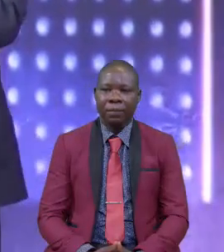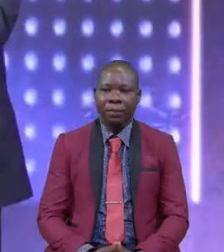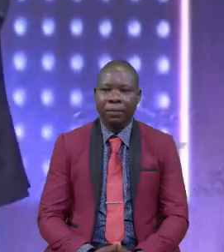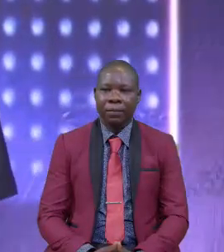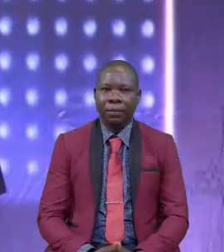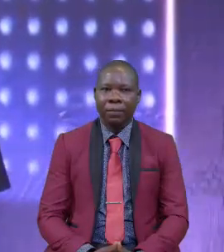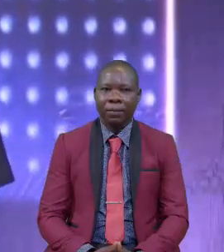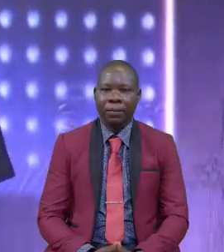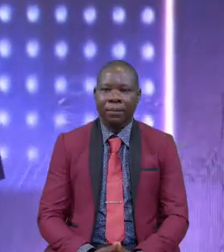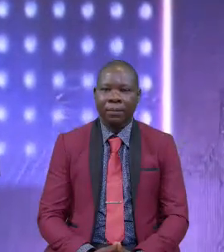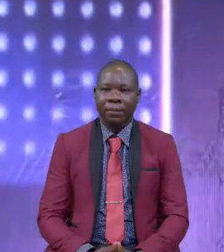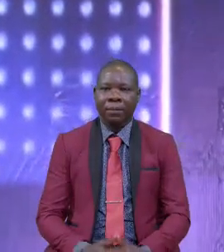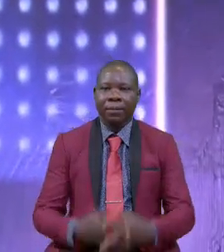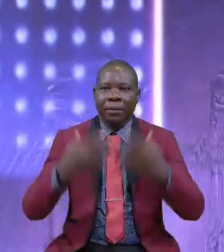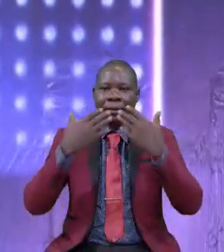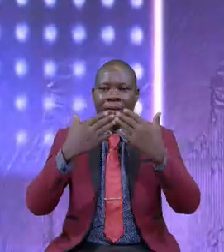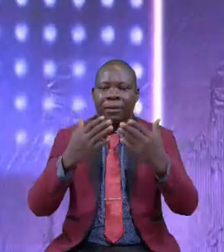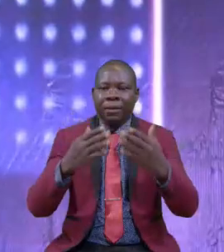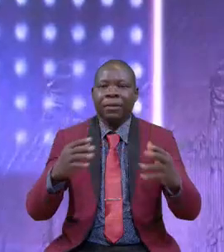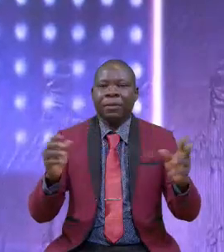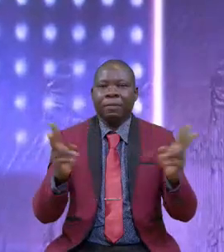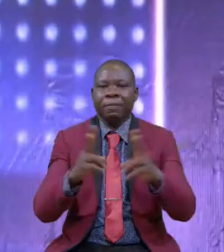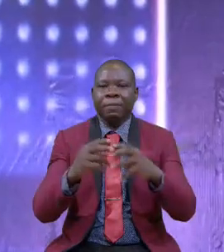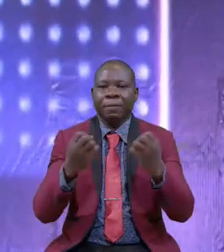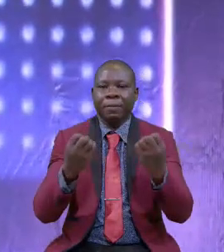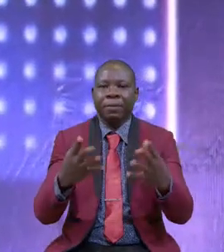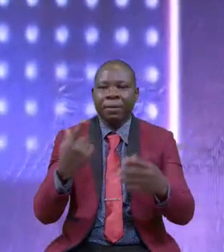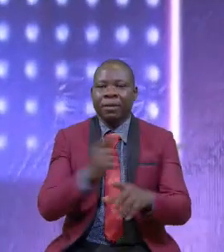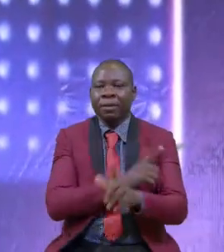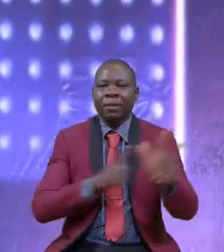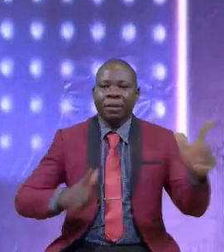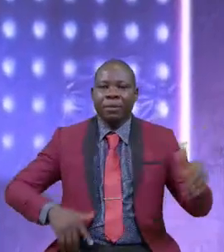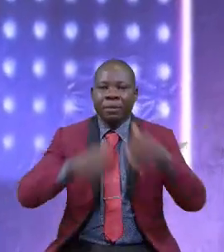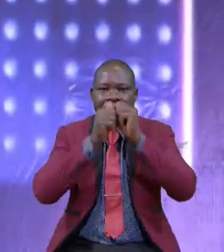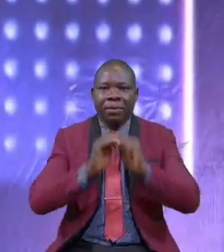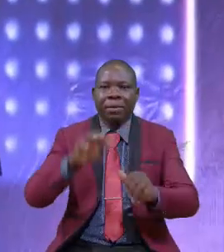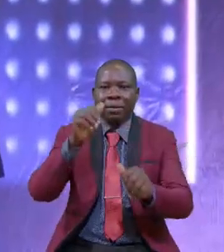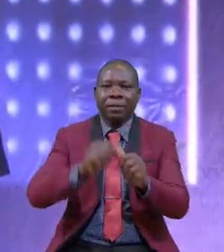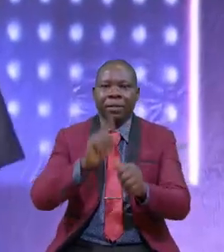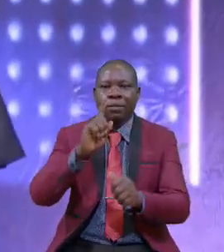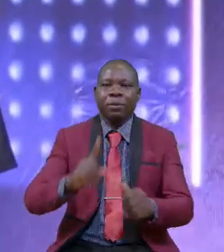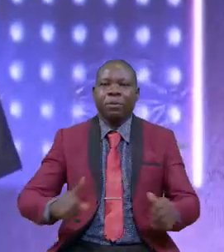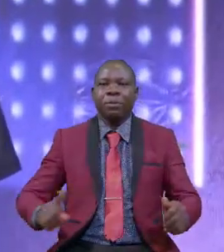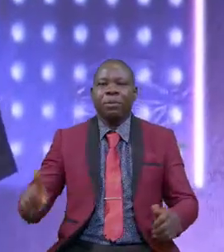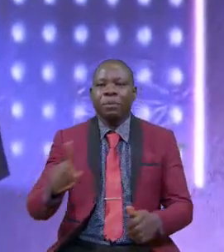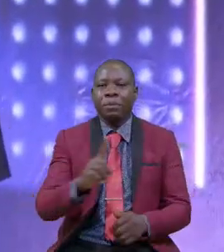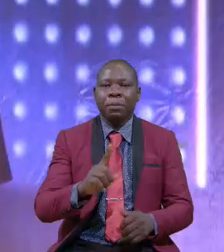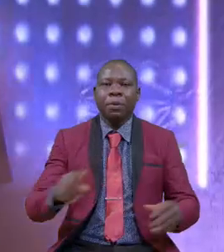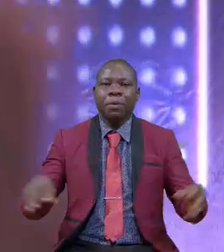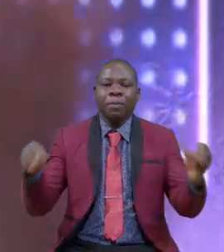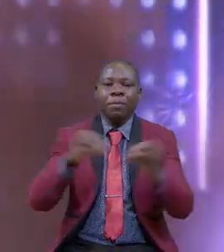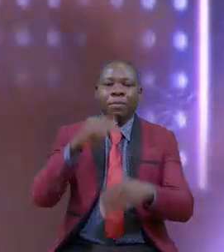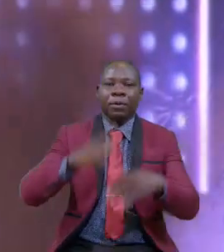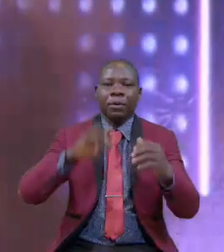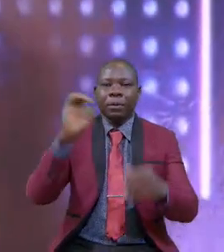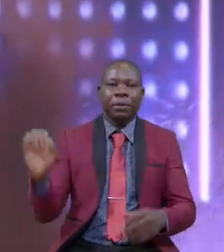Thank you very much. The Lord bless everyone more than ever before in Jesus'